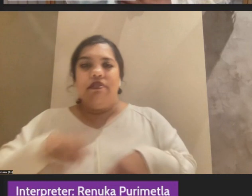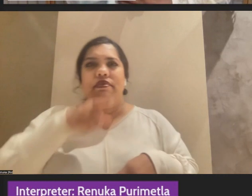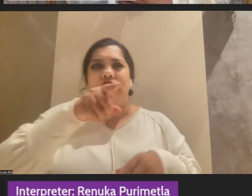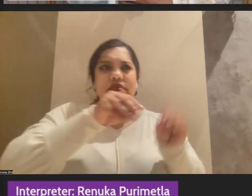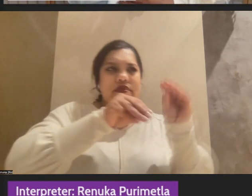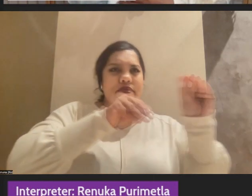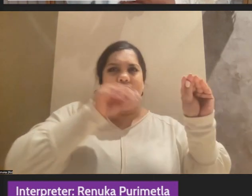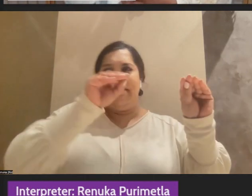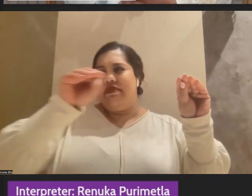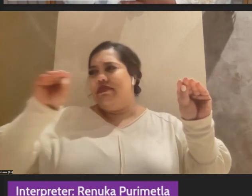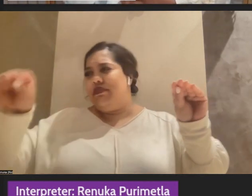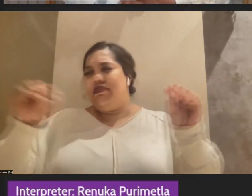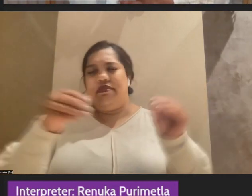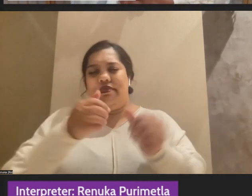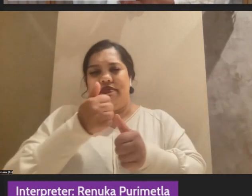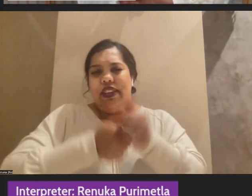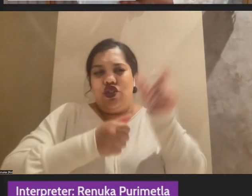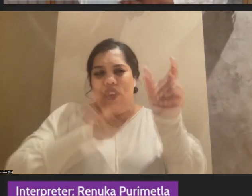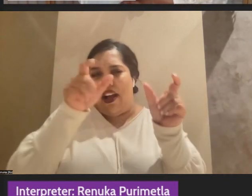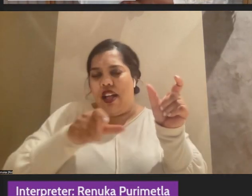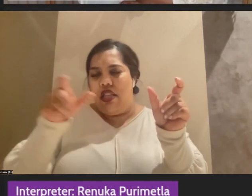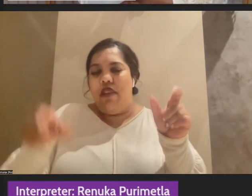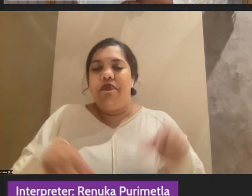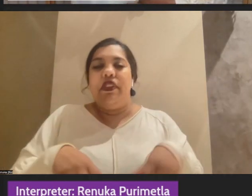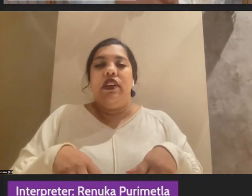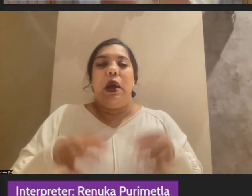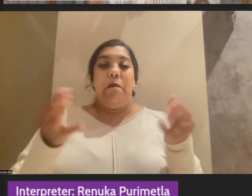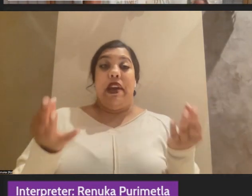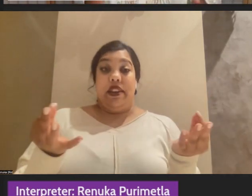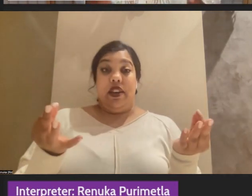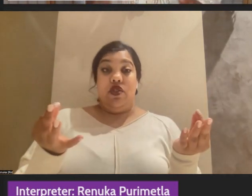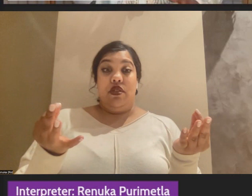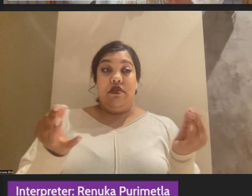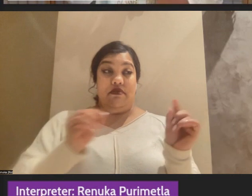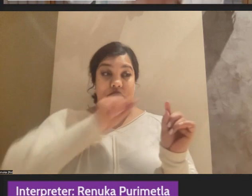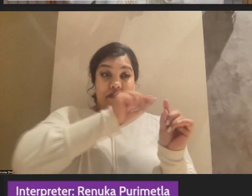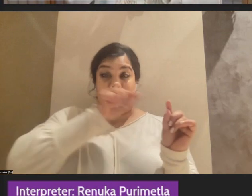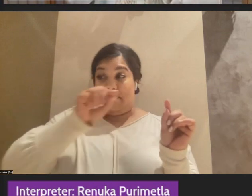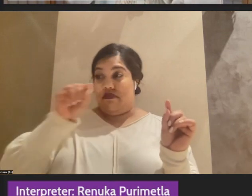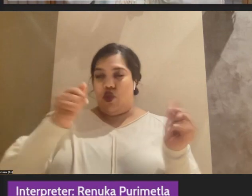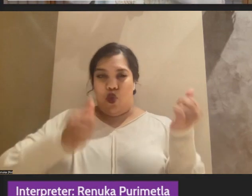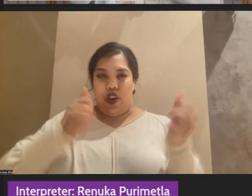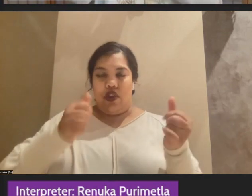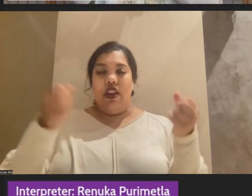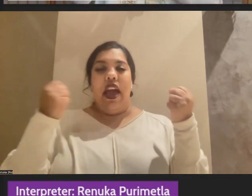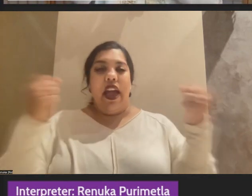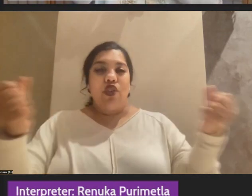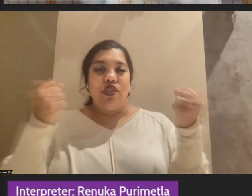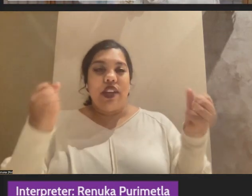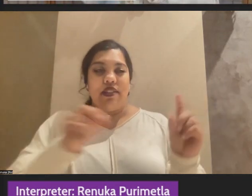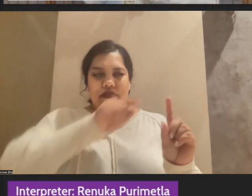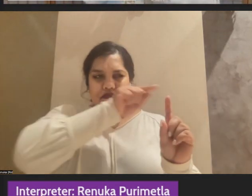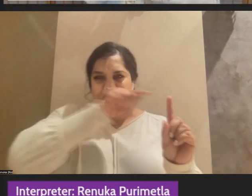Meditation as a daily practice, is that possible, probable, or inevitable? Exercising, possible,